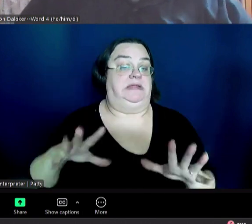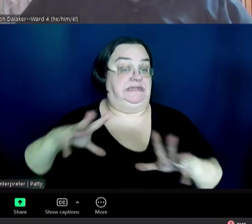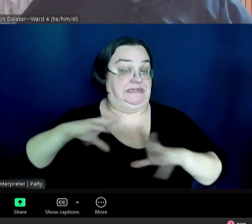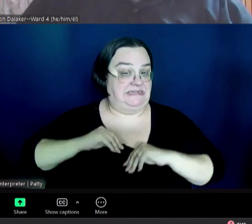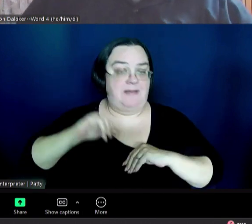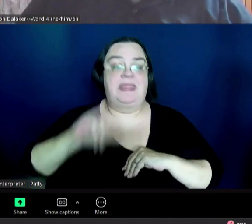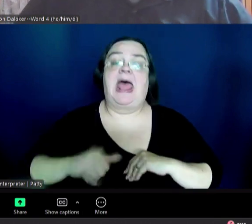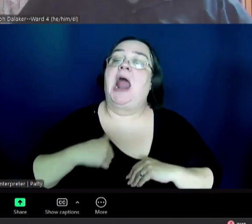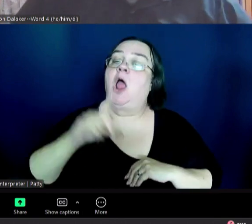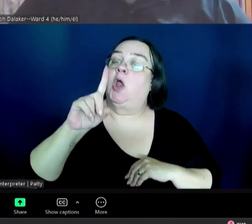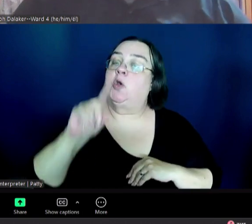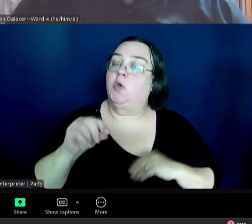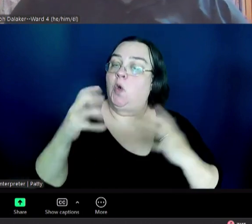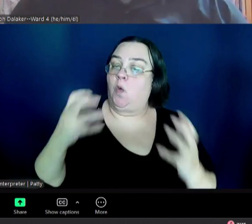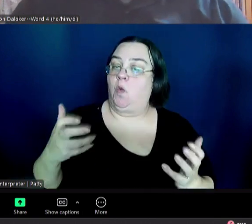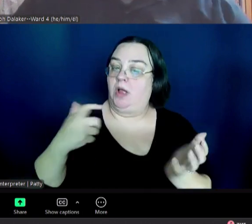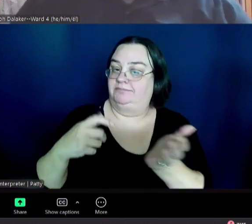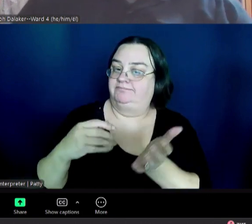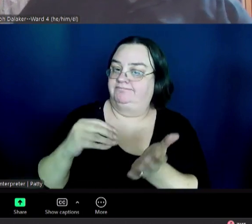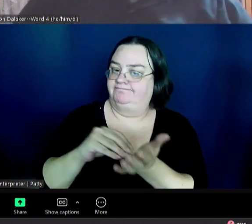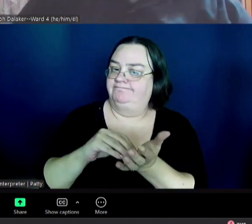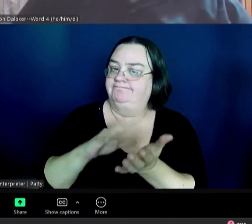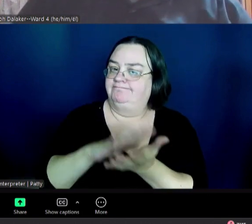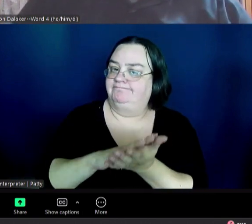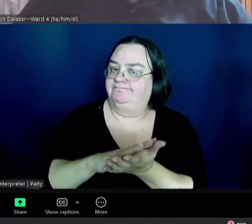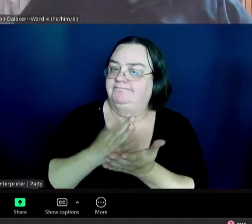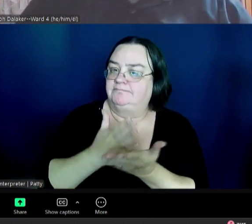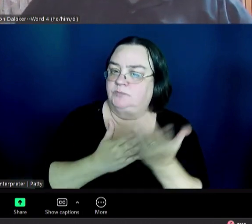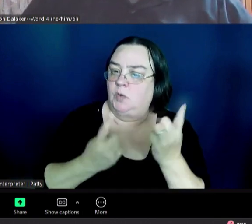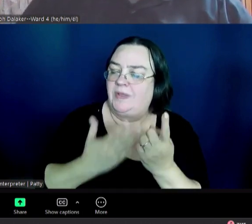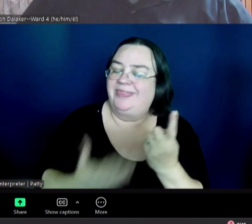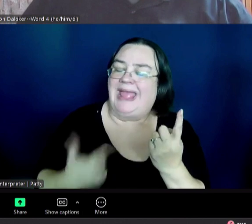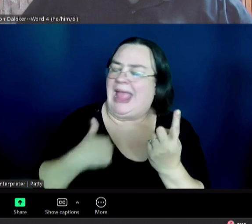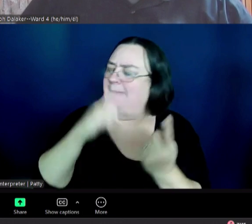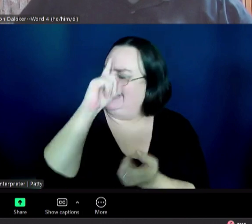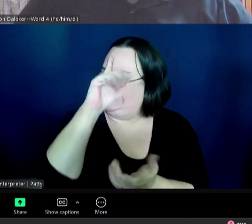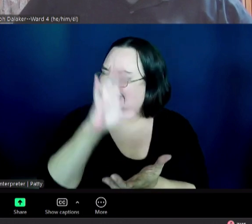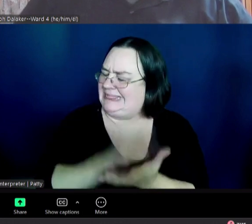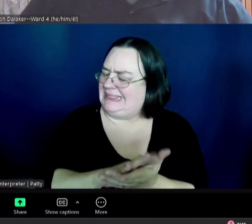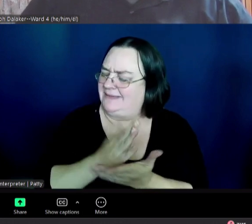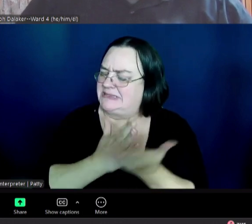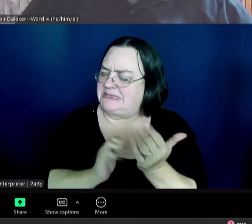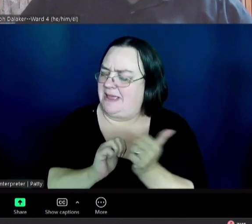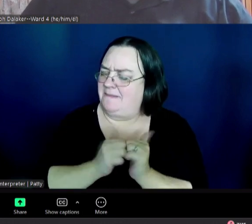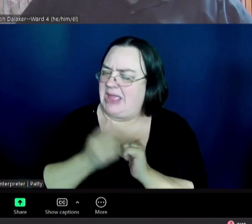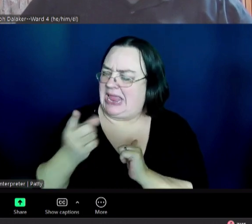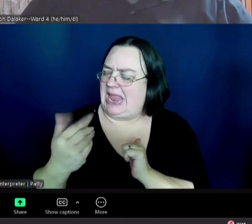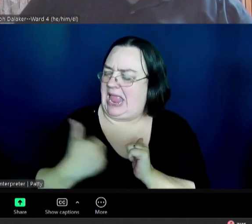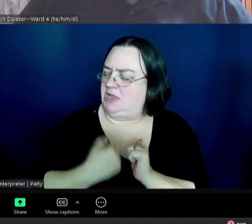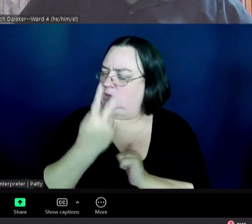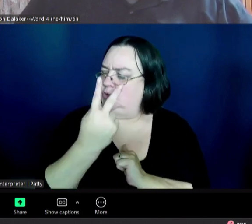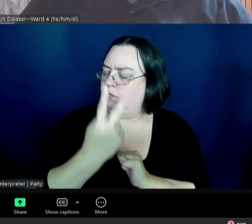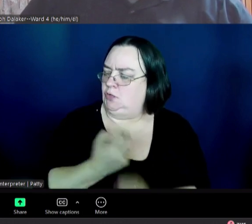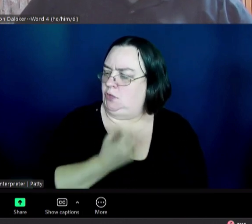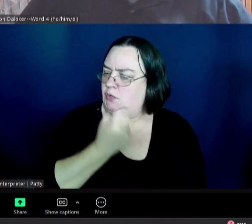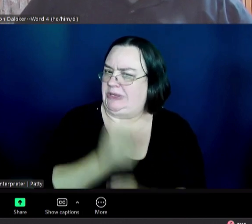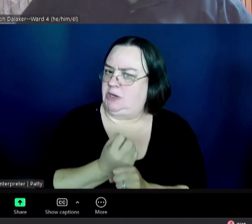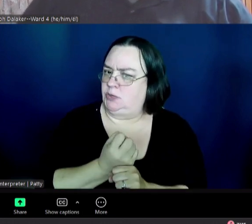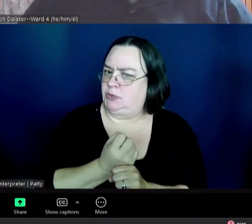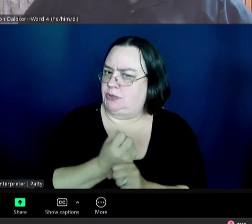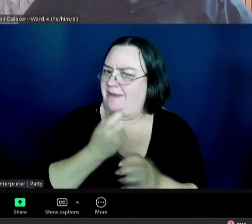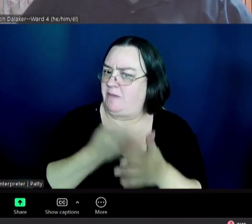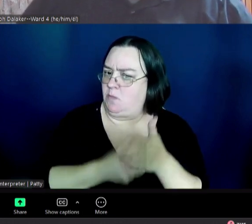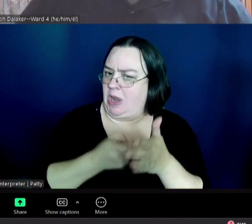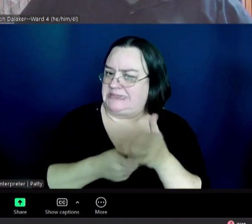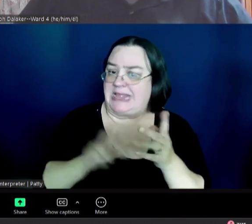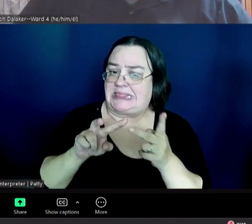thing. There's, I believe, somehow he has 2 years of pricing. The second year